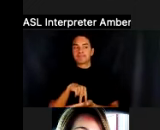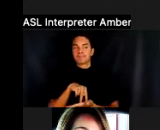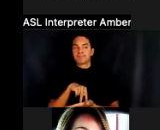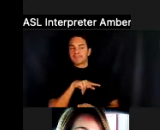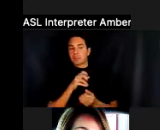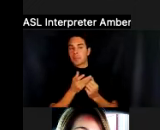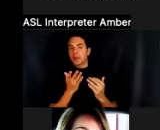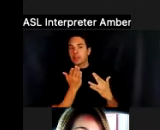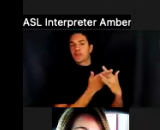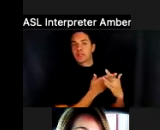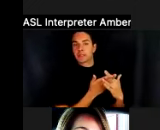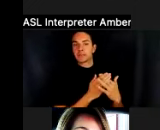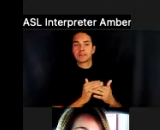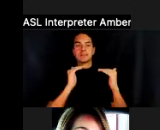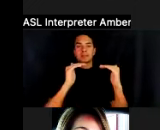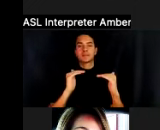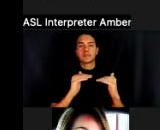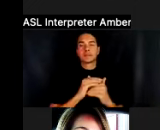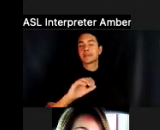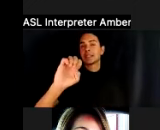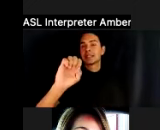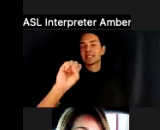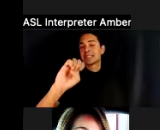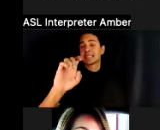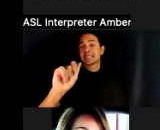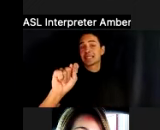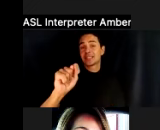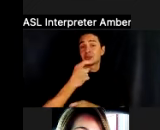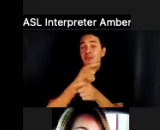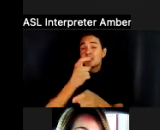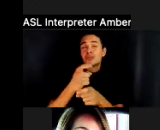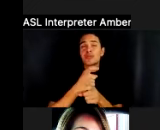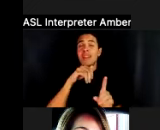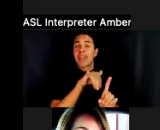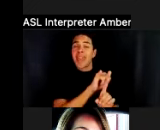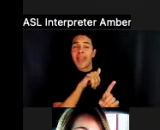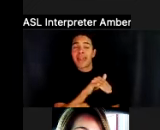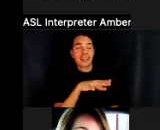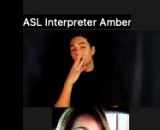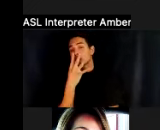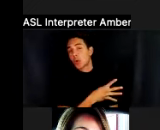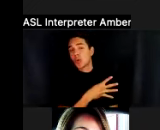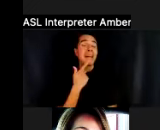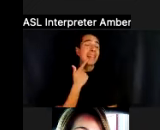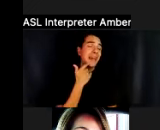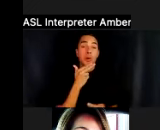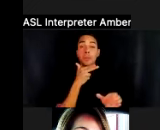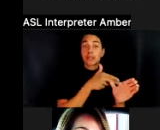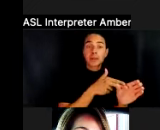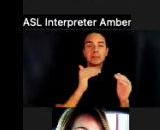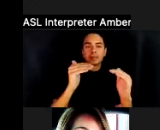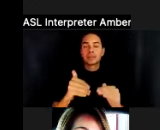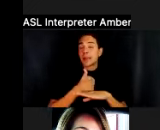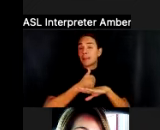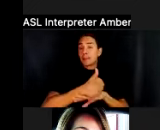Ignore, laugh at, or participate in sexist jokes or teasing. Victim blaming. She asked for it and deserves